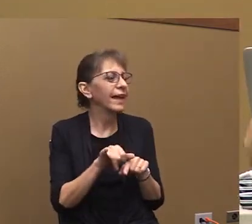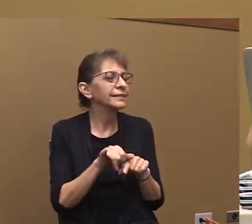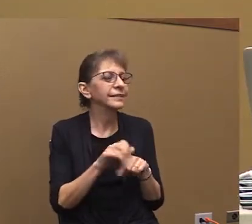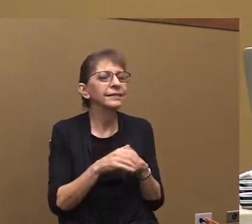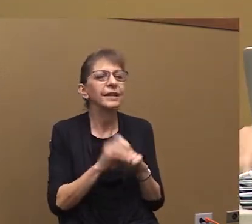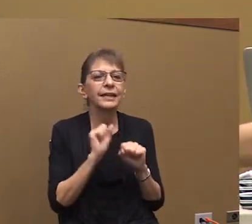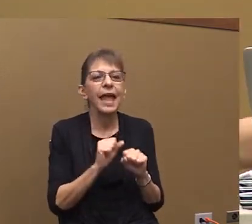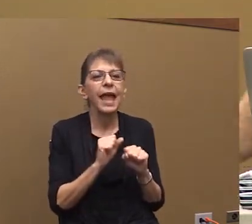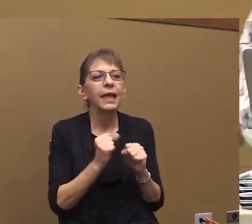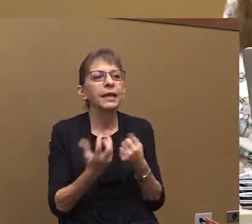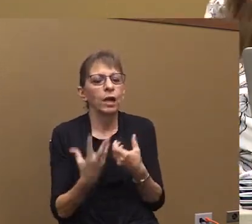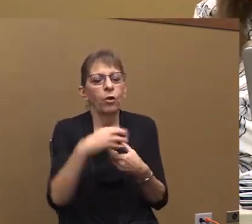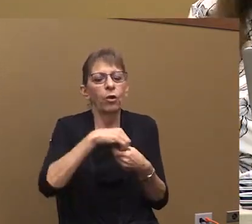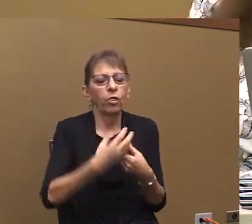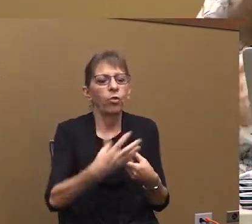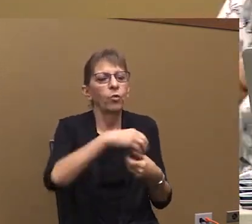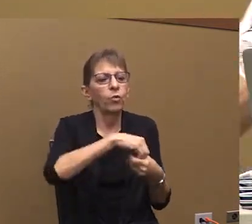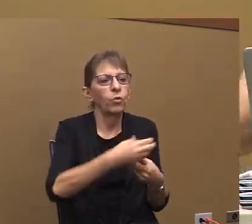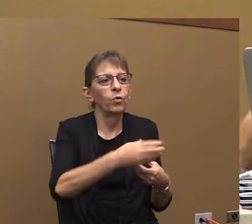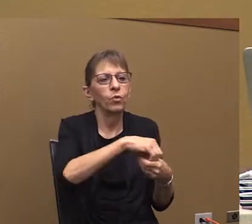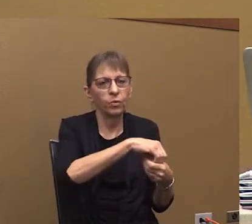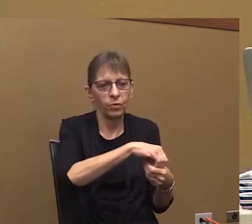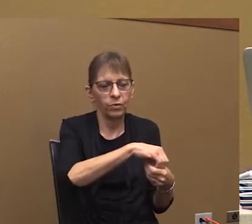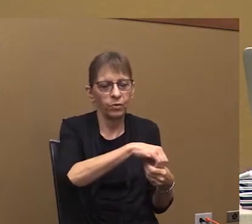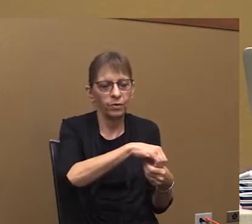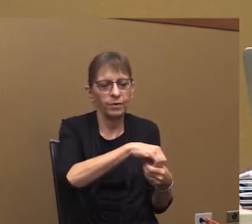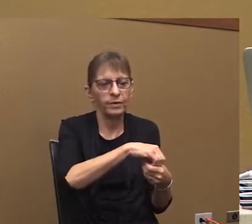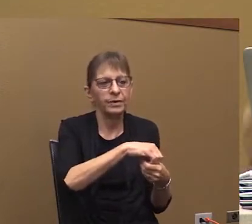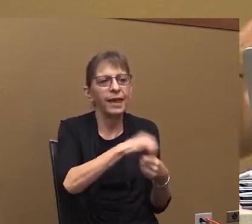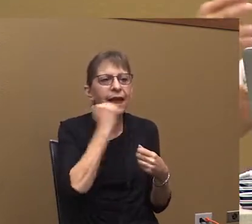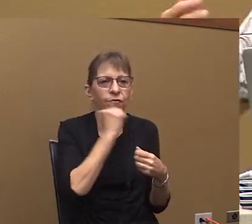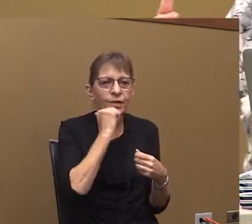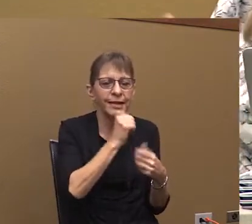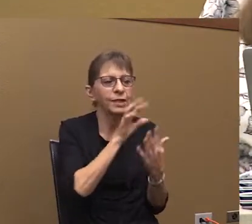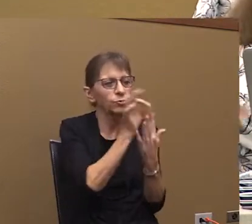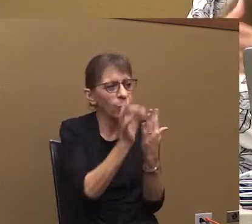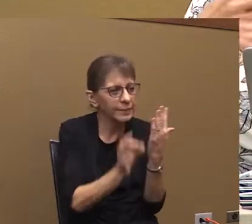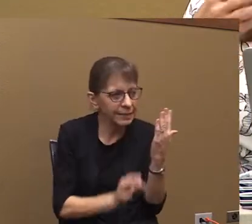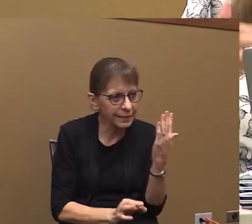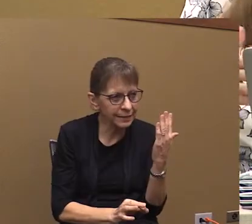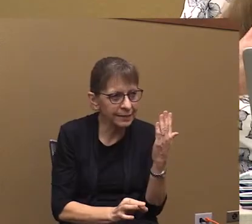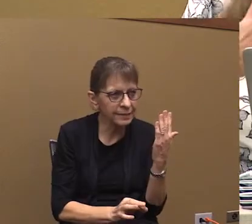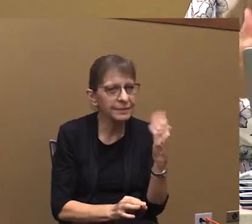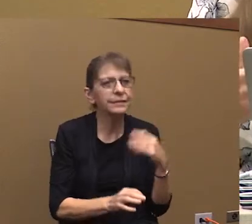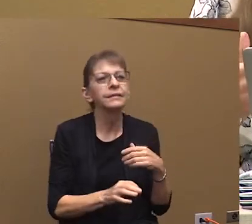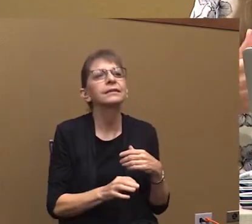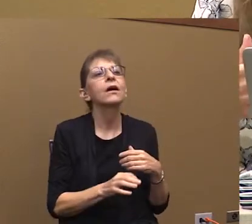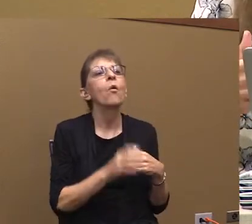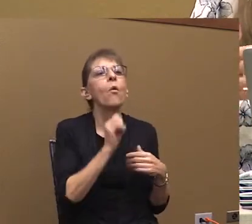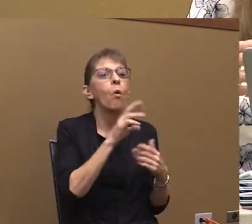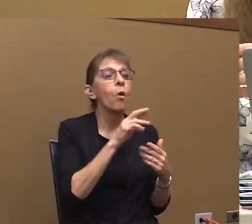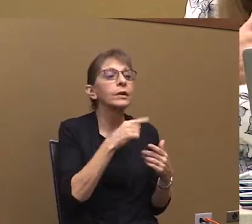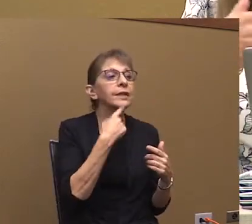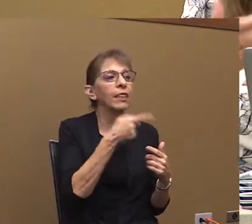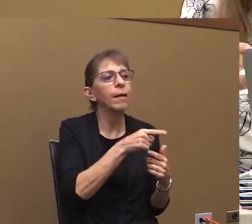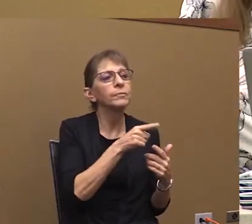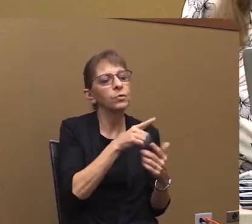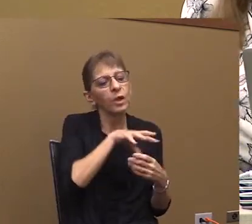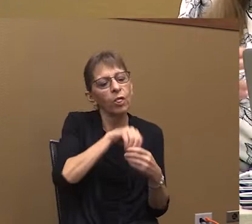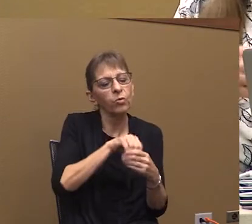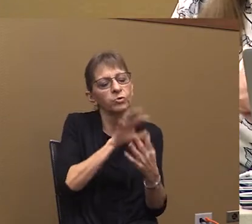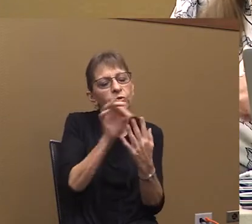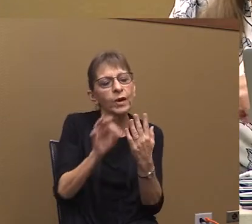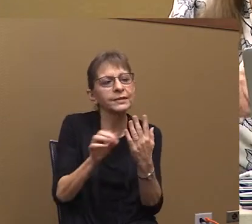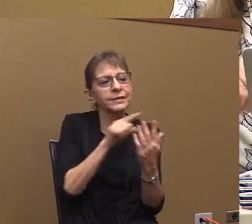blue, and so I'm going to give you the blue one today. And things like that, where we can incorporate that, or ask